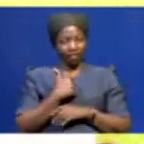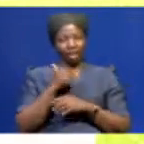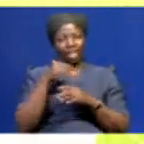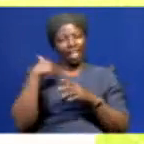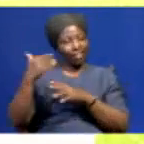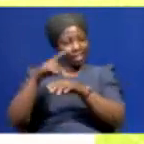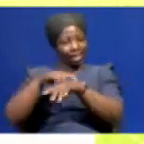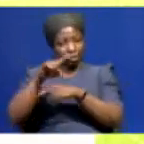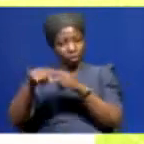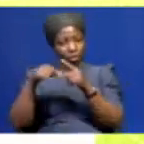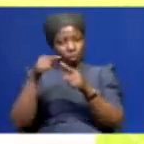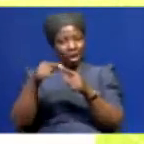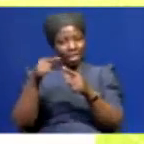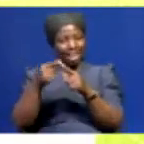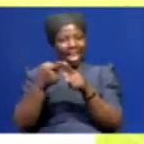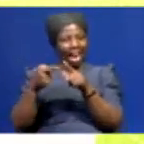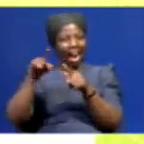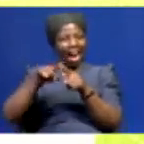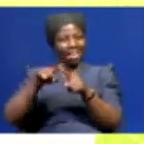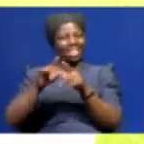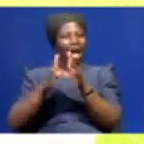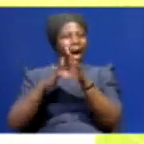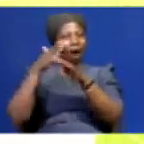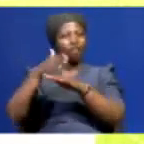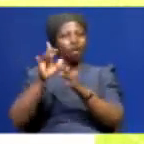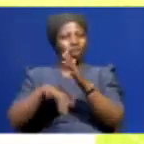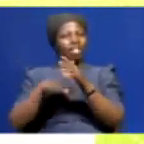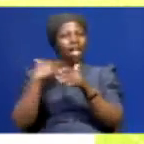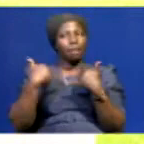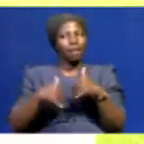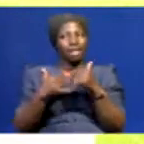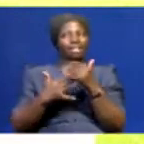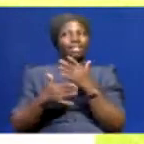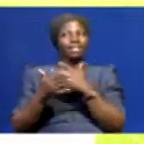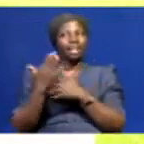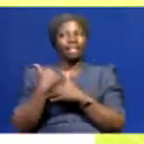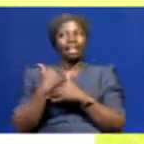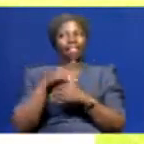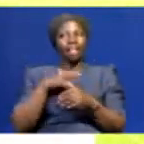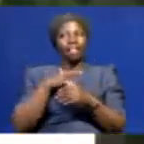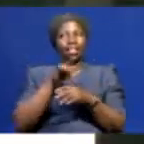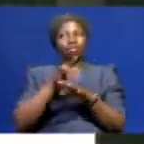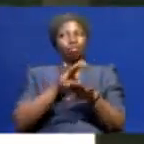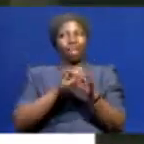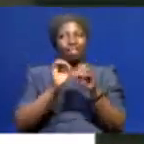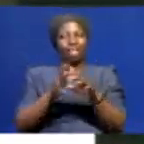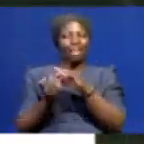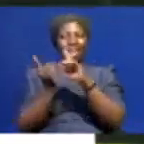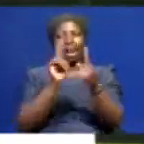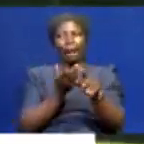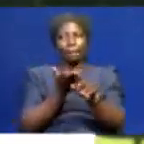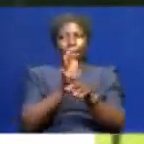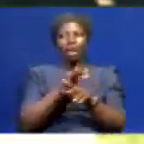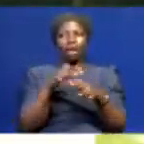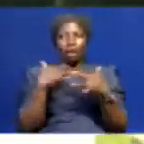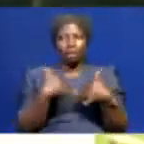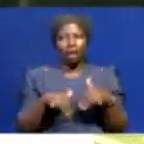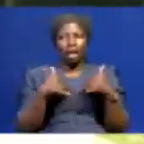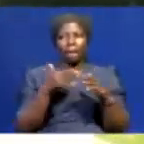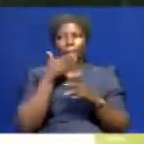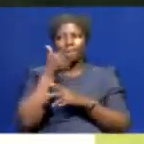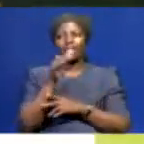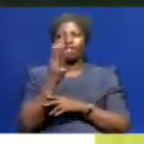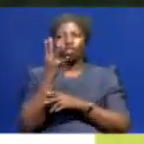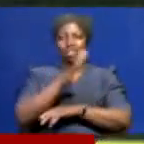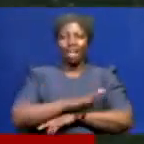I like see what I played last, I tell myself that's not good, and that motivates me to come back and play better. The four-day tournament